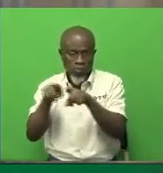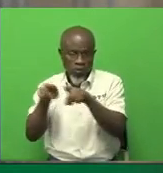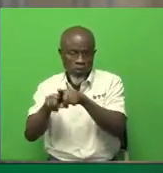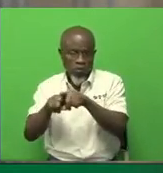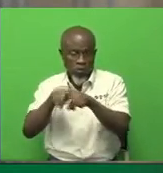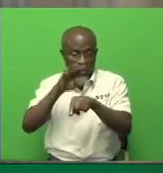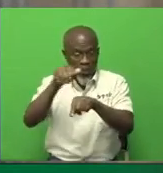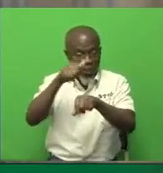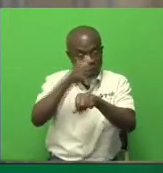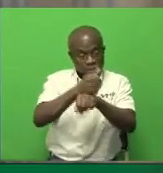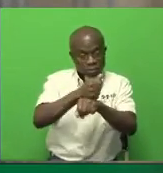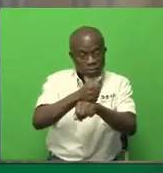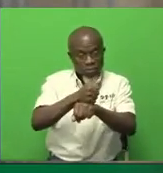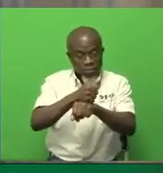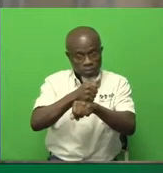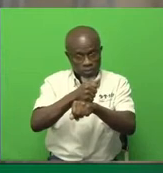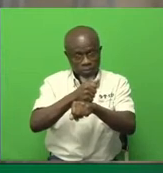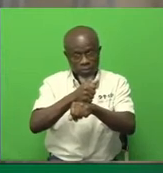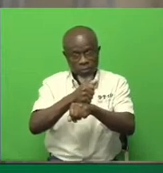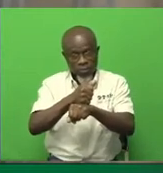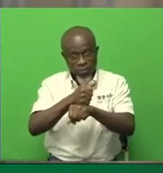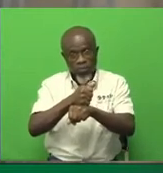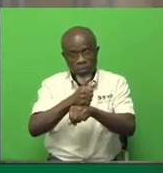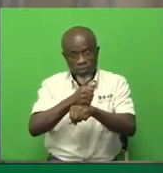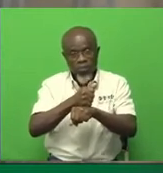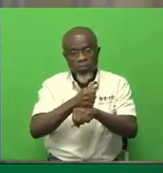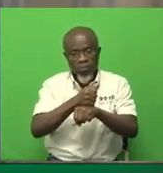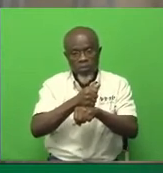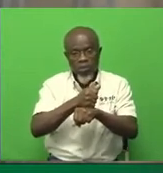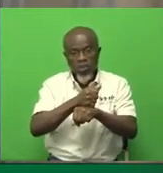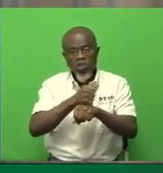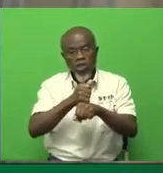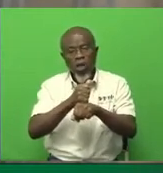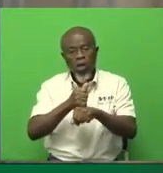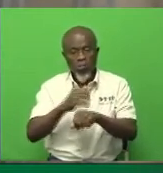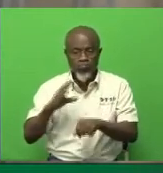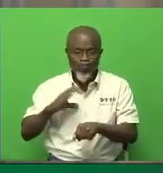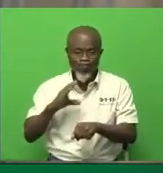inquiry into mismanagement of the covet pandemic